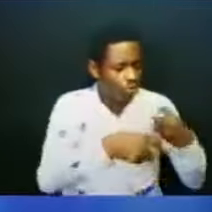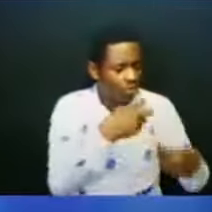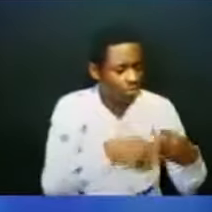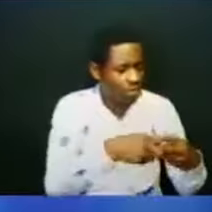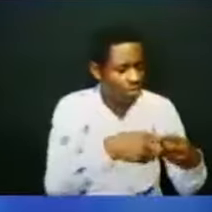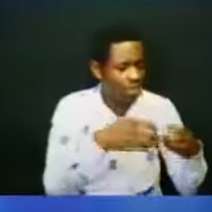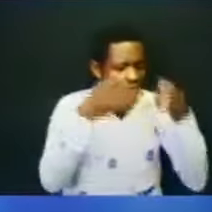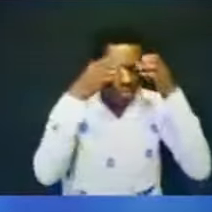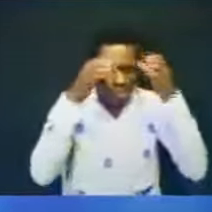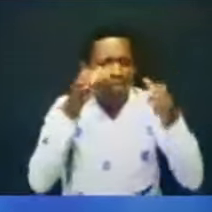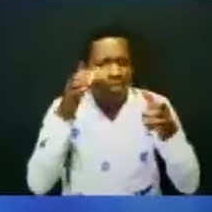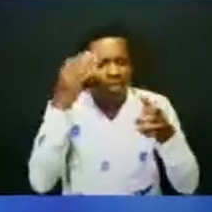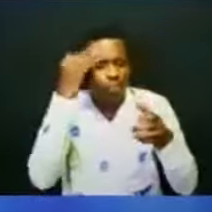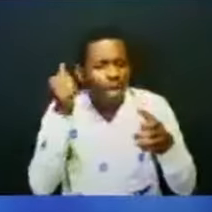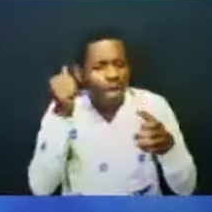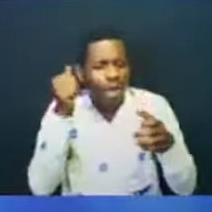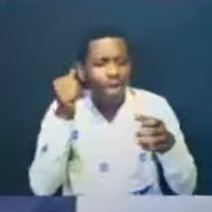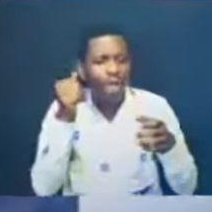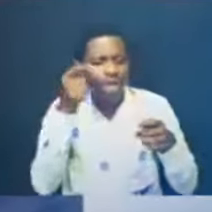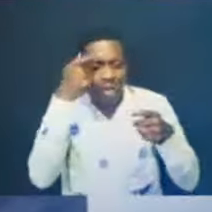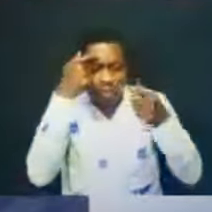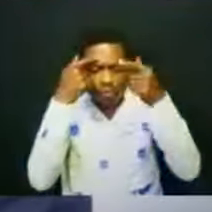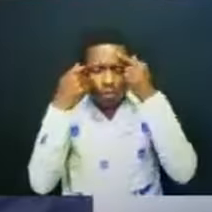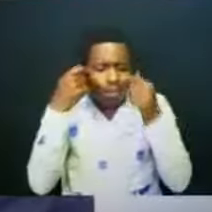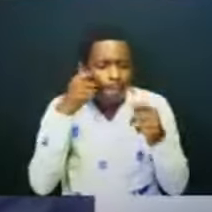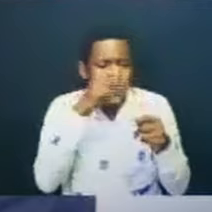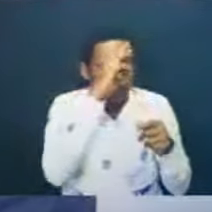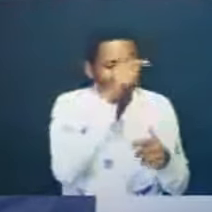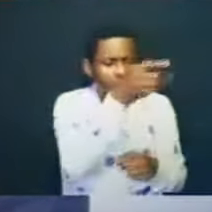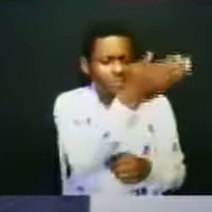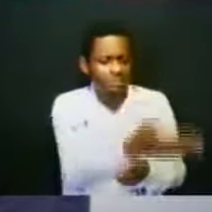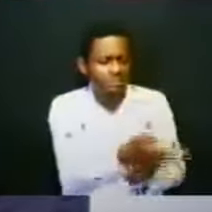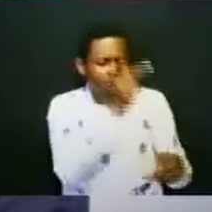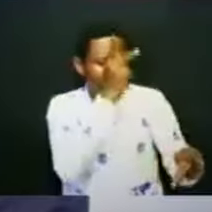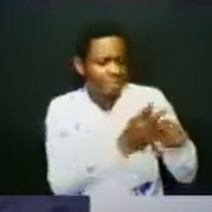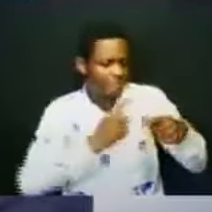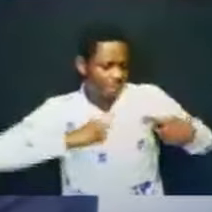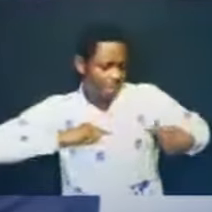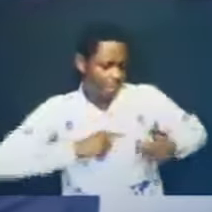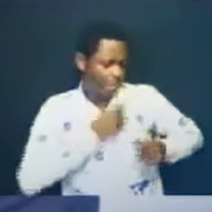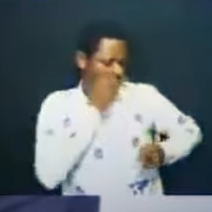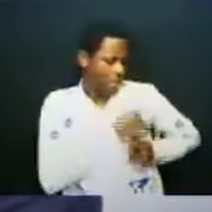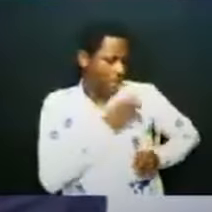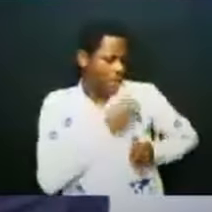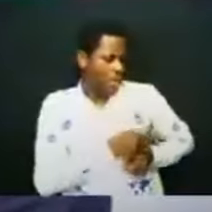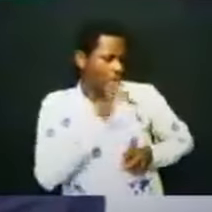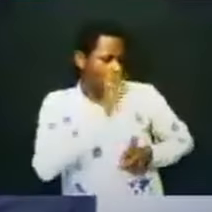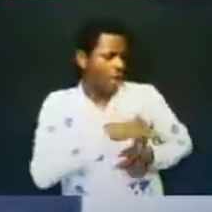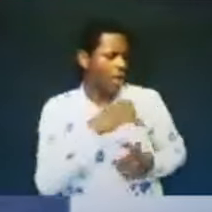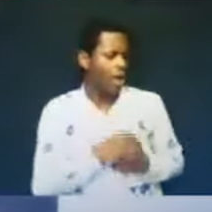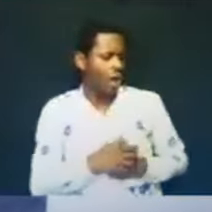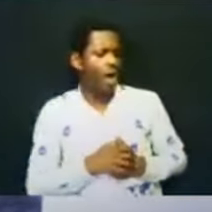been caused by bitterness. We kire pefe se te bia yare fu akwako piem no ejina edin we. There